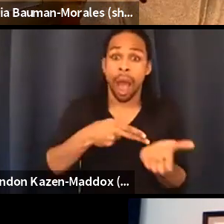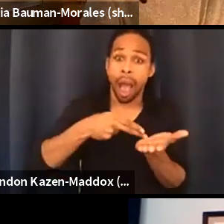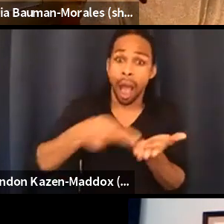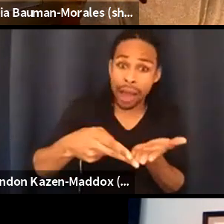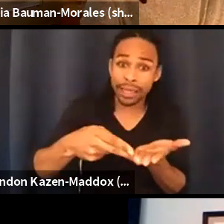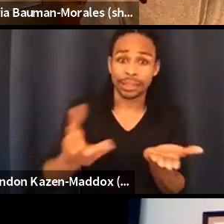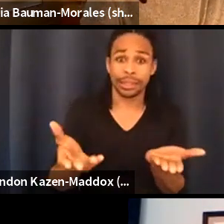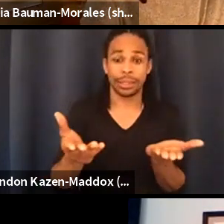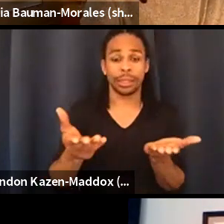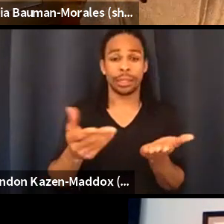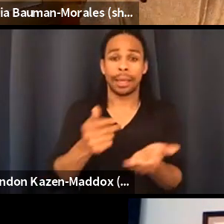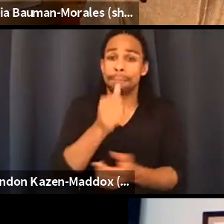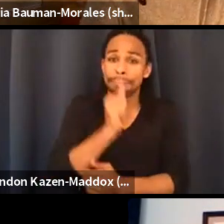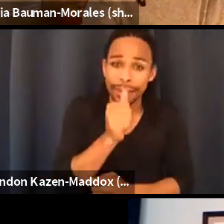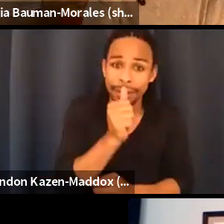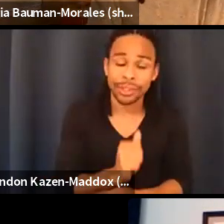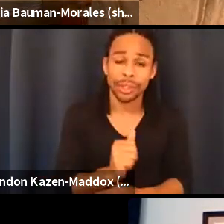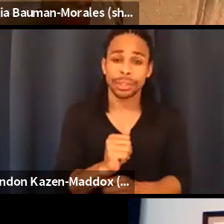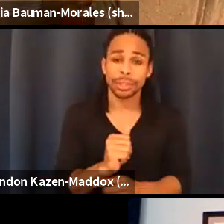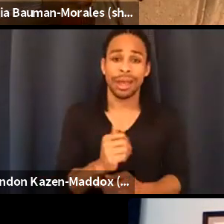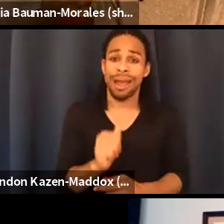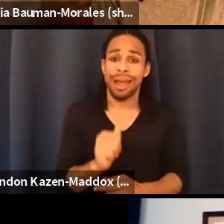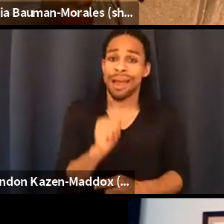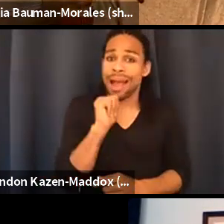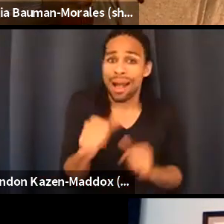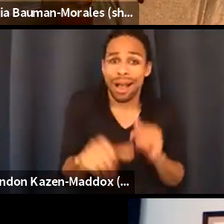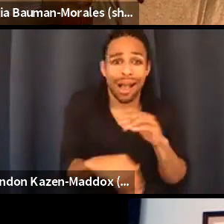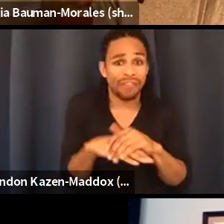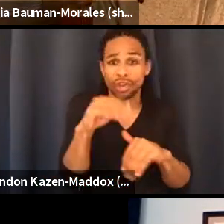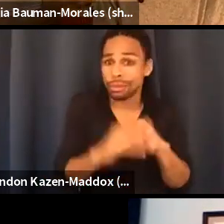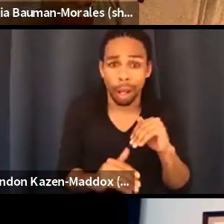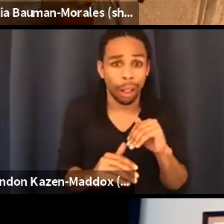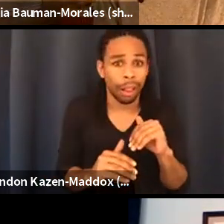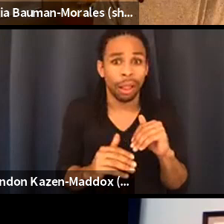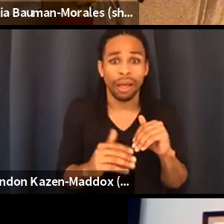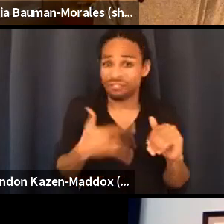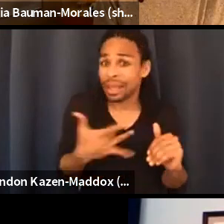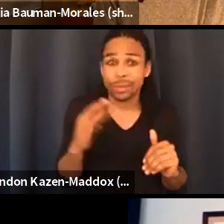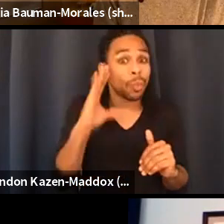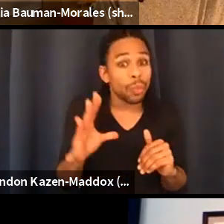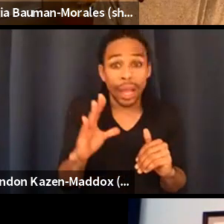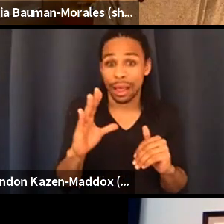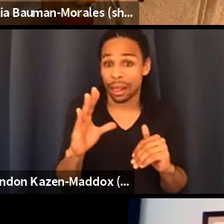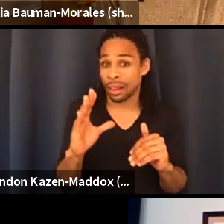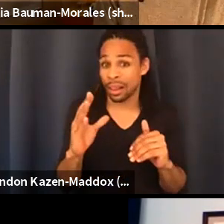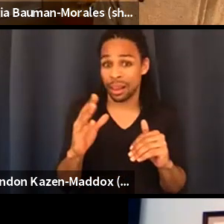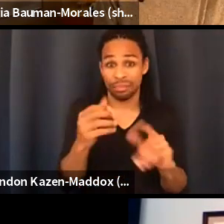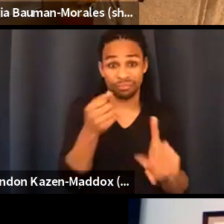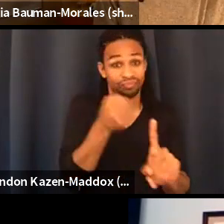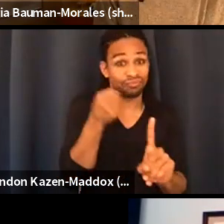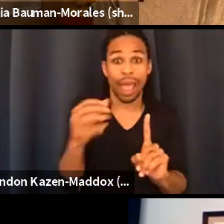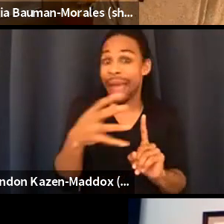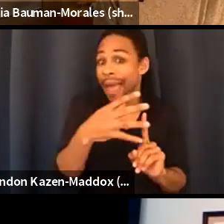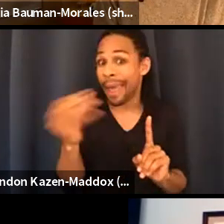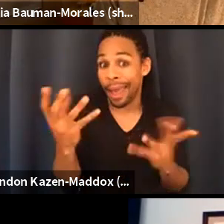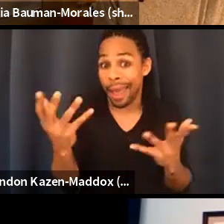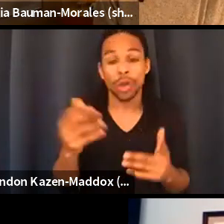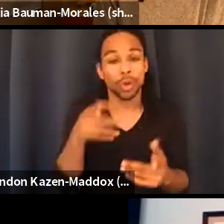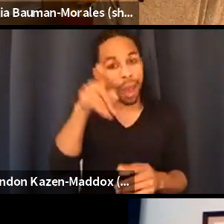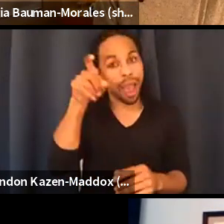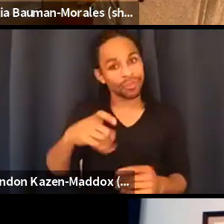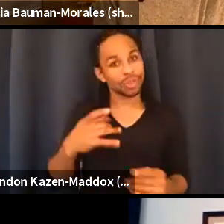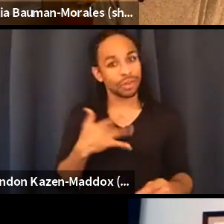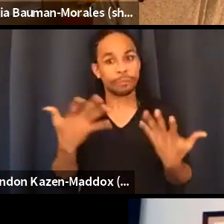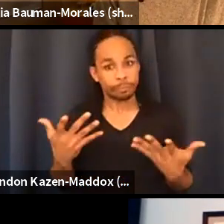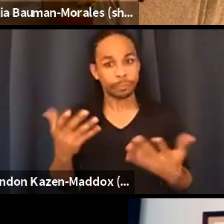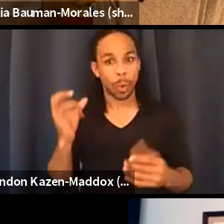to be uncomfortable, and to be okay with being a witness to those kind of the uncomfortable feelings